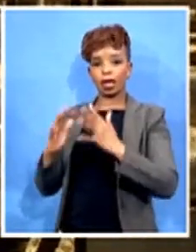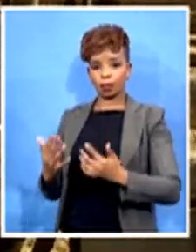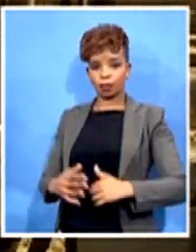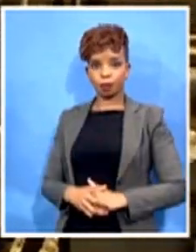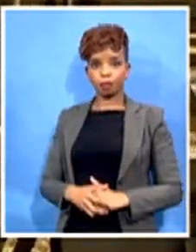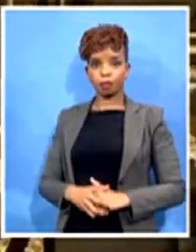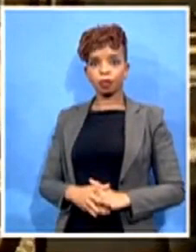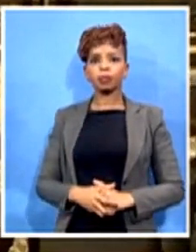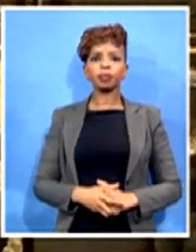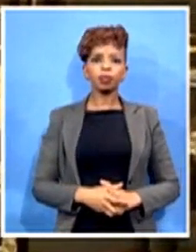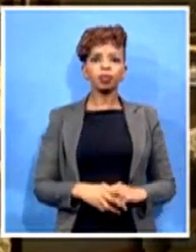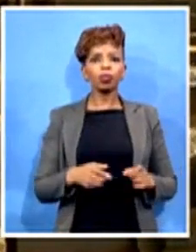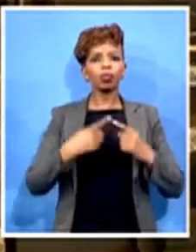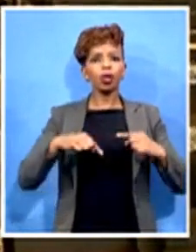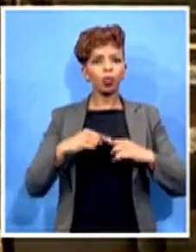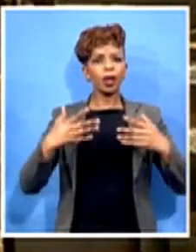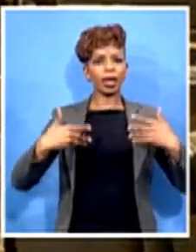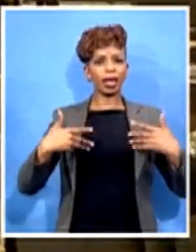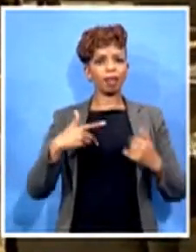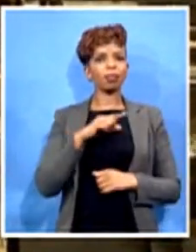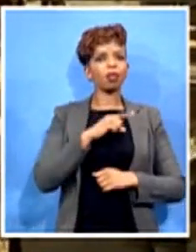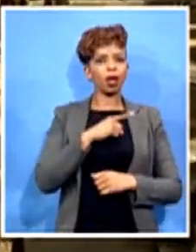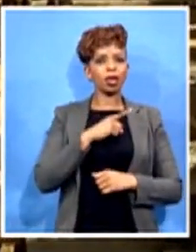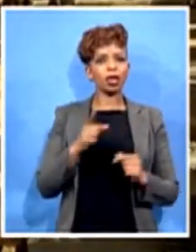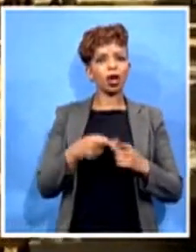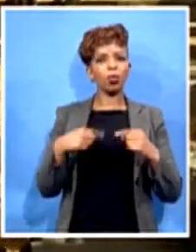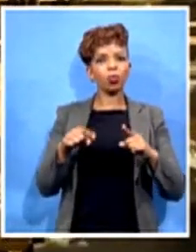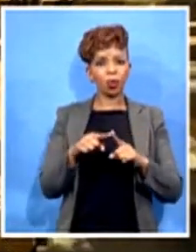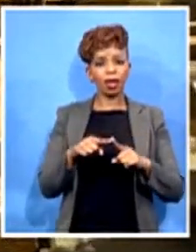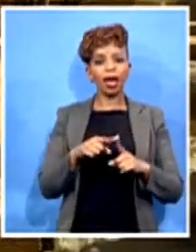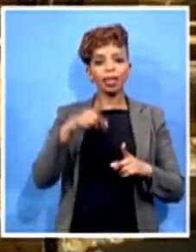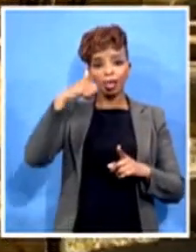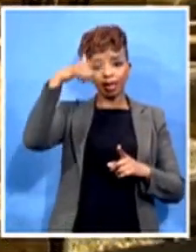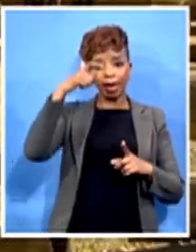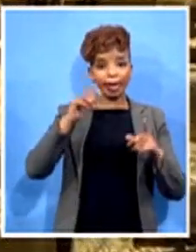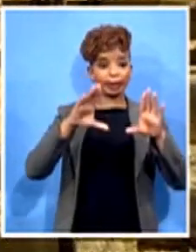era of democracy. Normally,